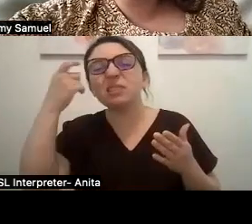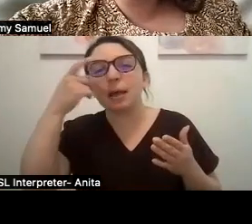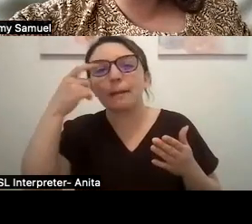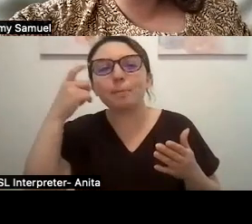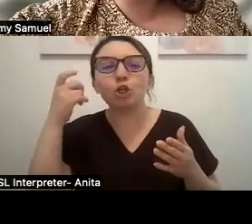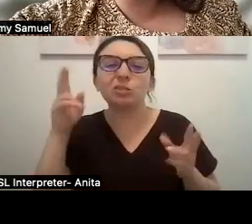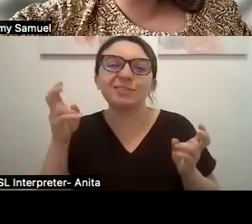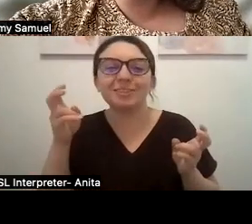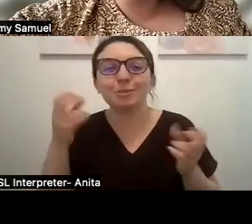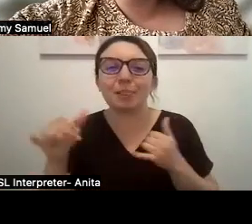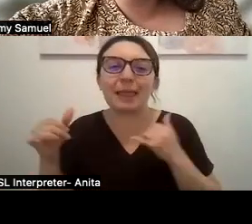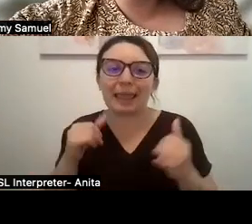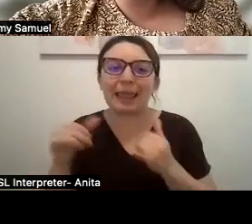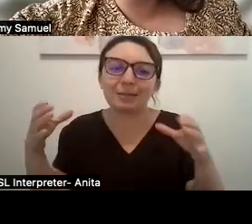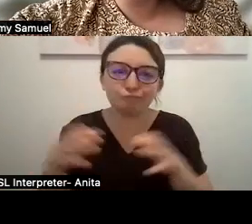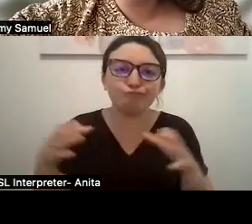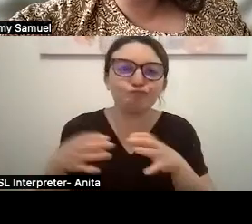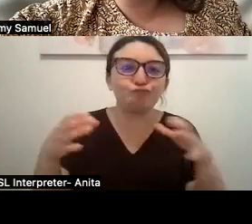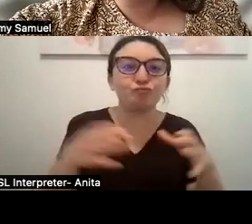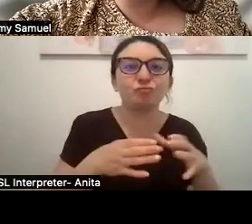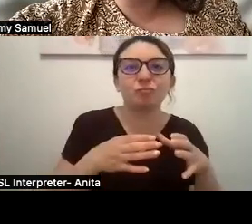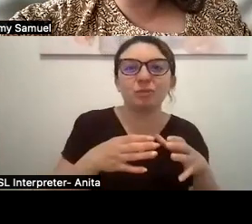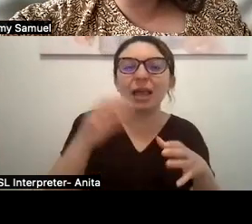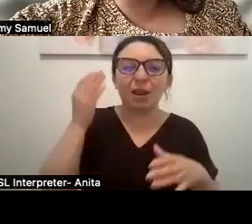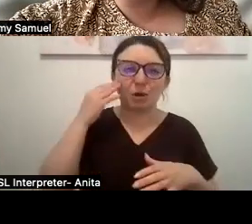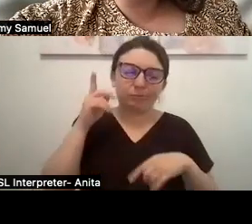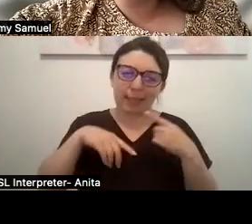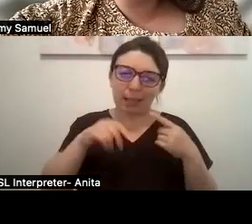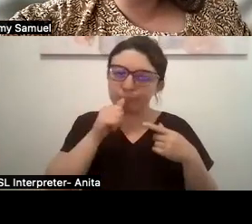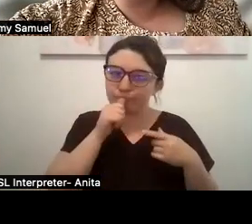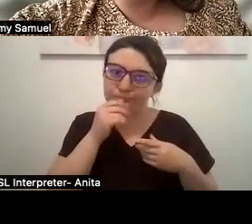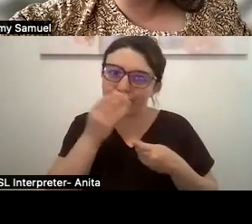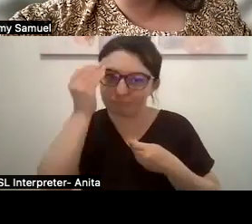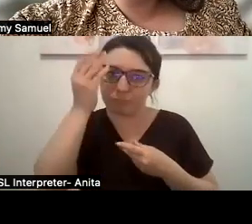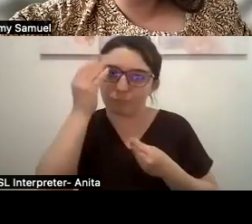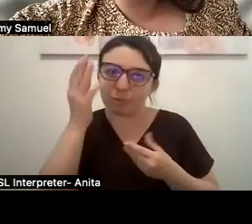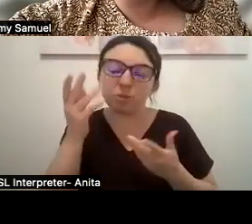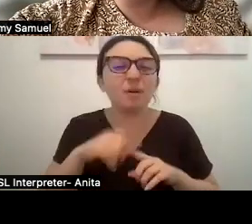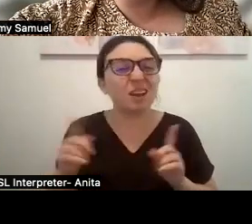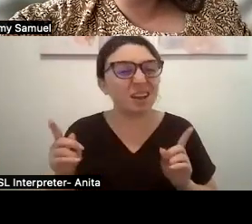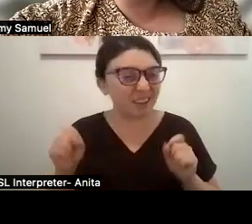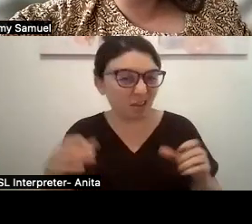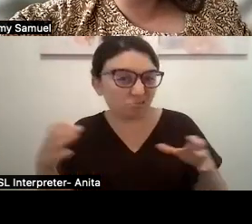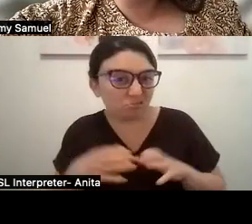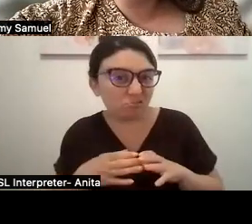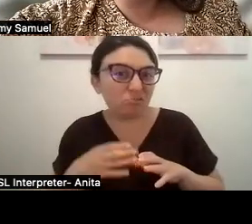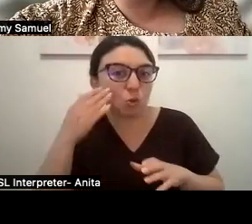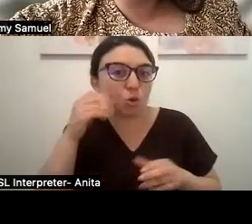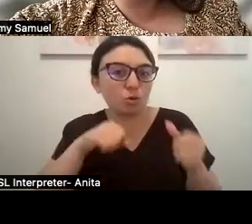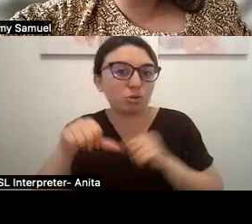know you probably can't give out personal information, but is there any way to kind of go about that? So maybe some of the kids can get to know each